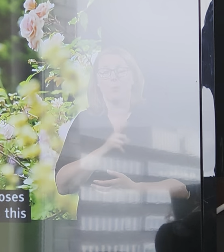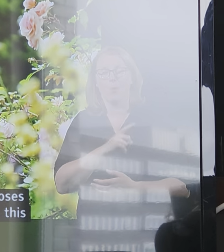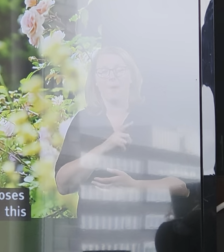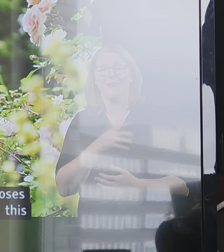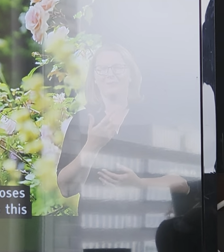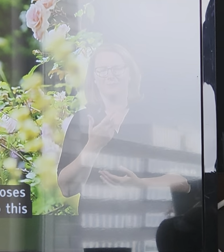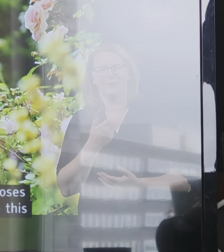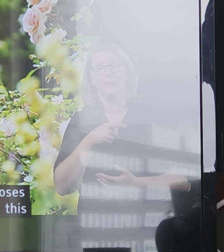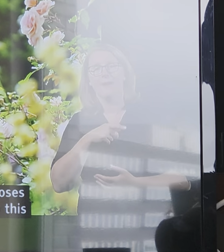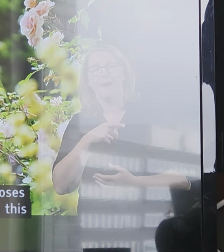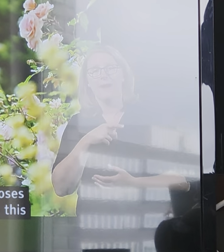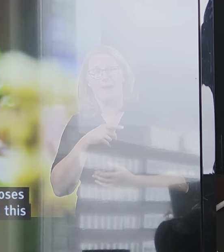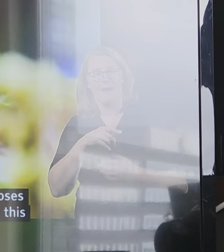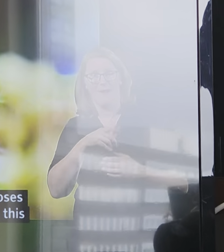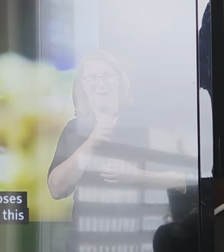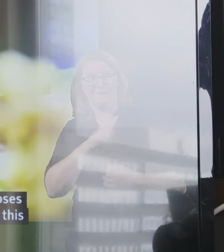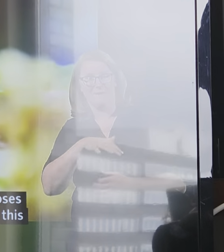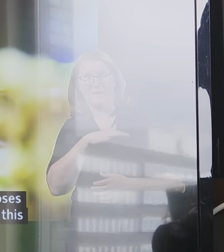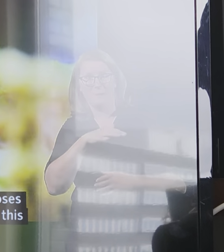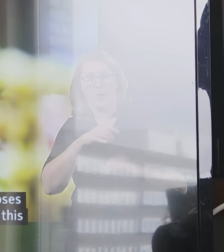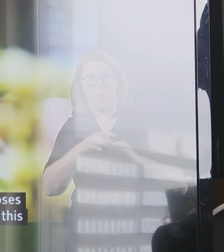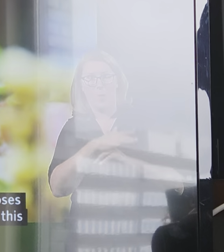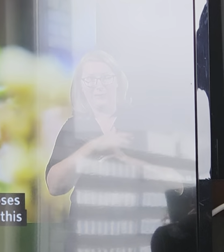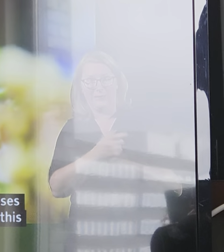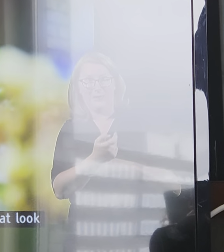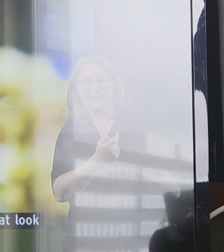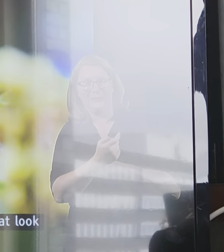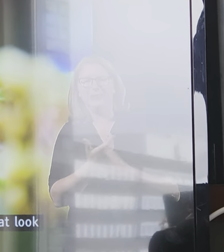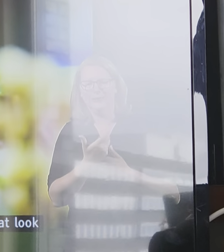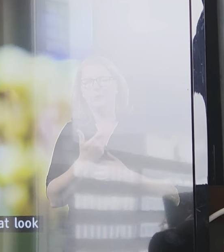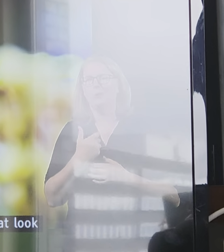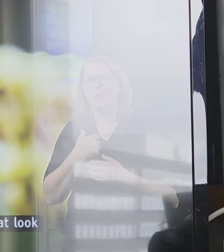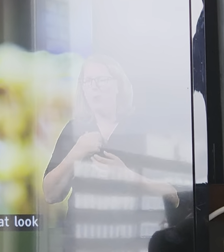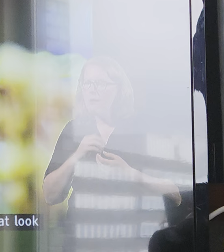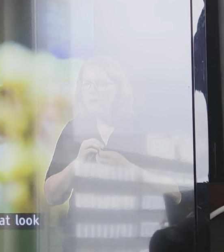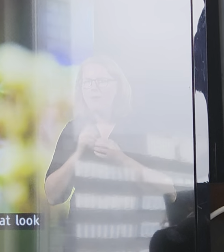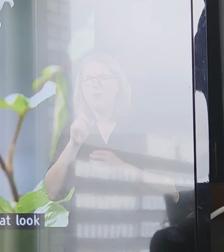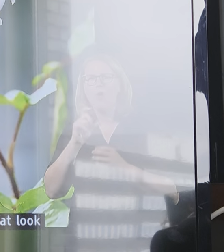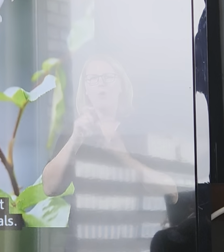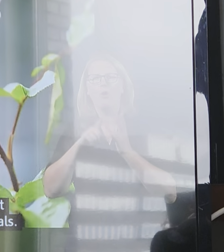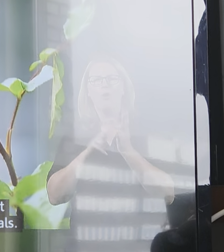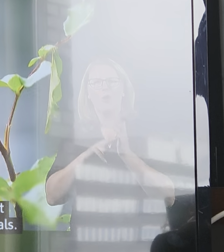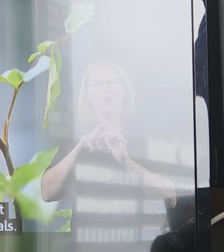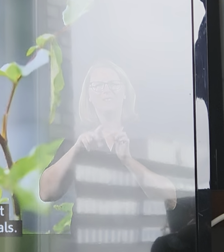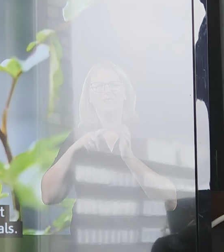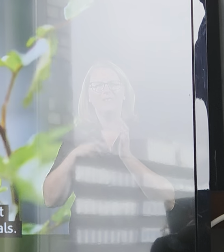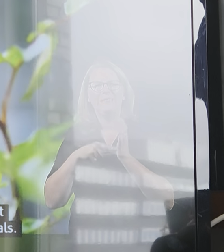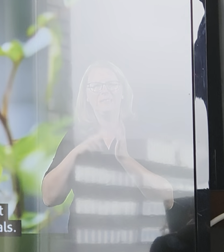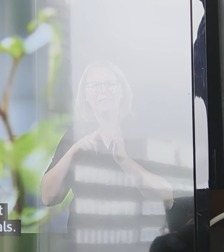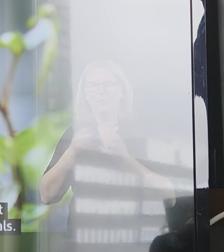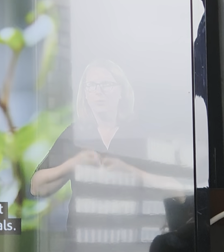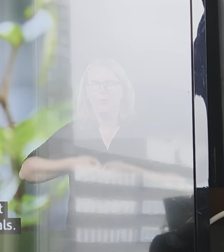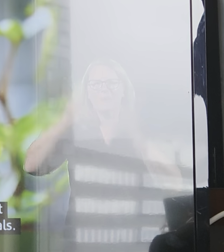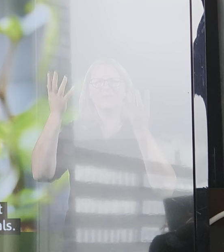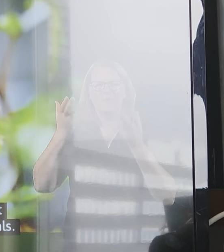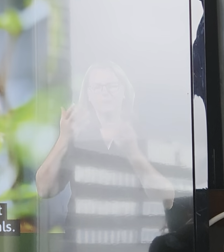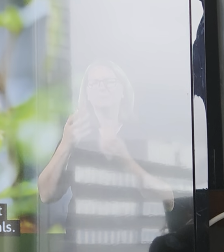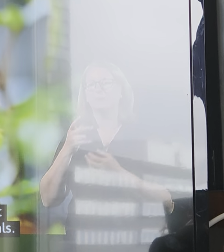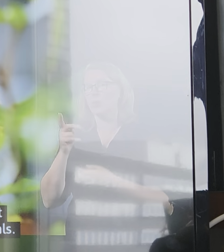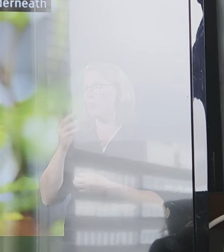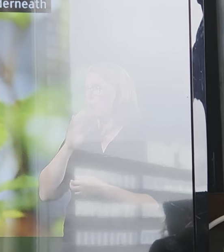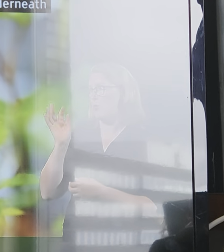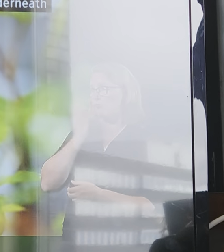confetti, and I'm using all the roses around the garden to do this, and I'm looking for ones that look as though they're just about to drop